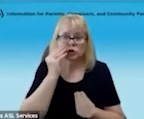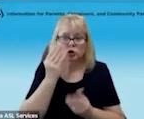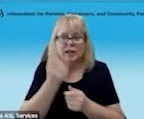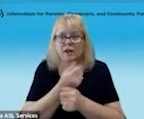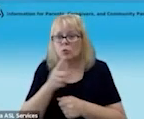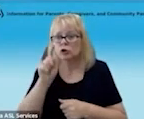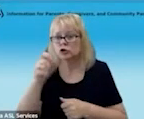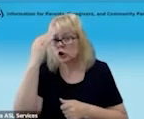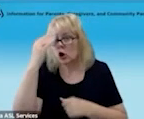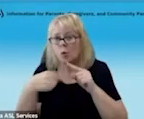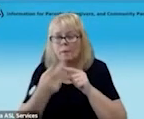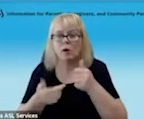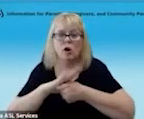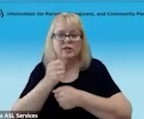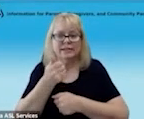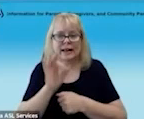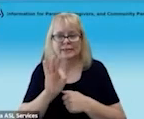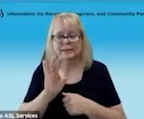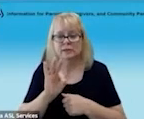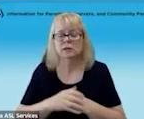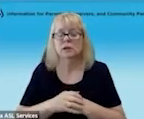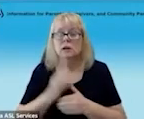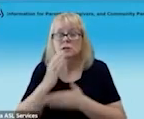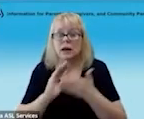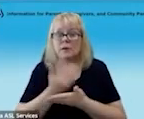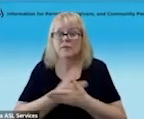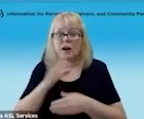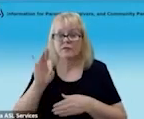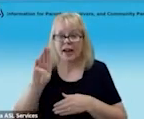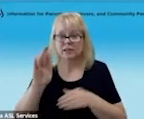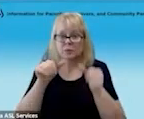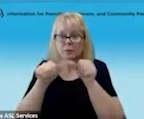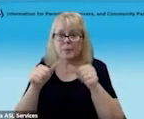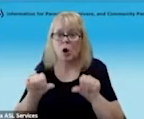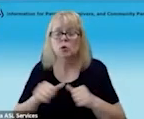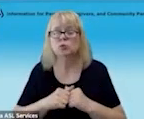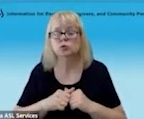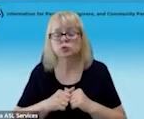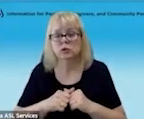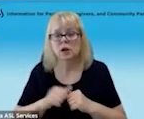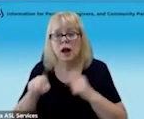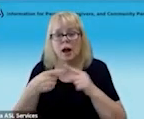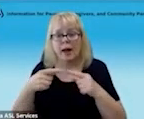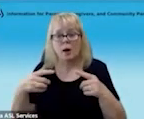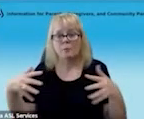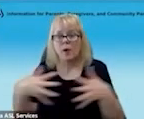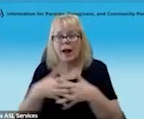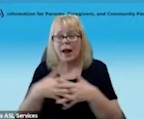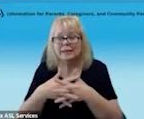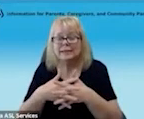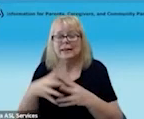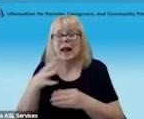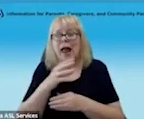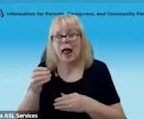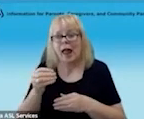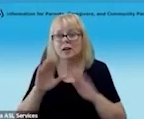Here you can see some of our PR materials. We have lots of it, but I just chose a few to show with you today. So this is Anchorage Native News, what everyone should know